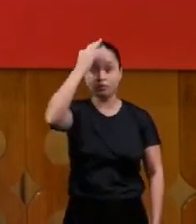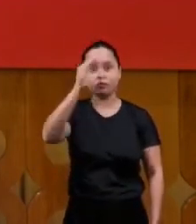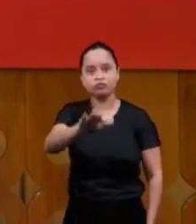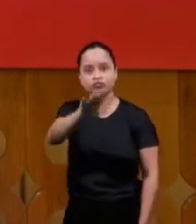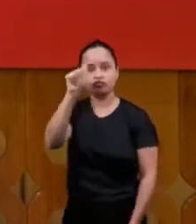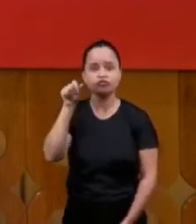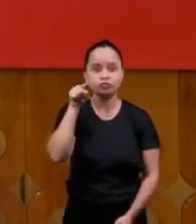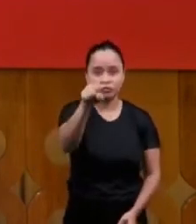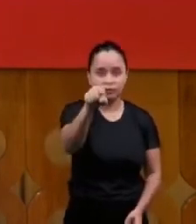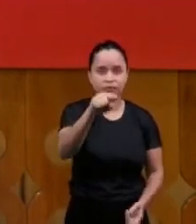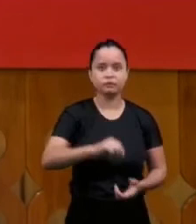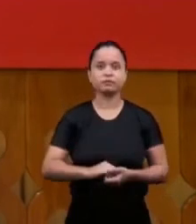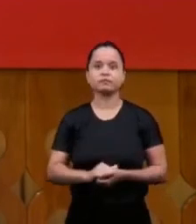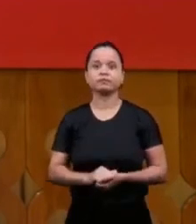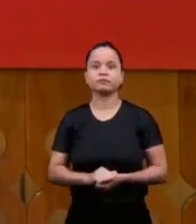to